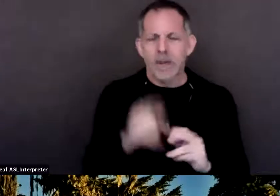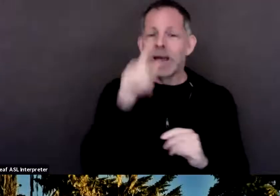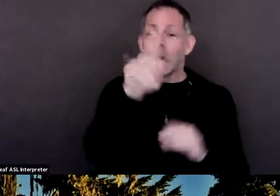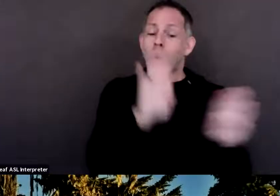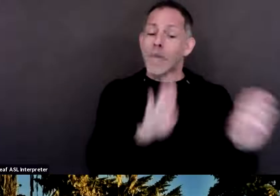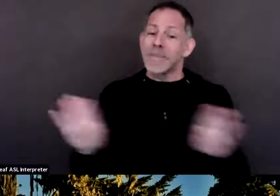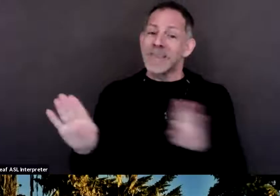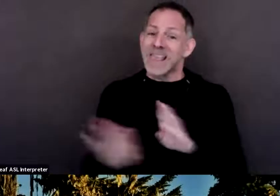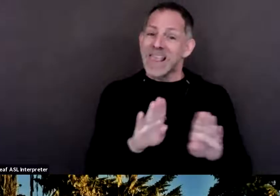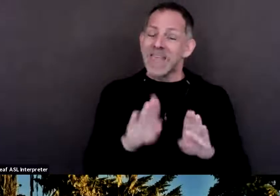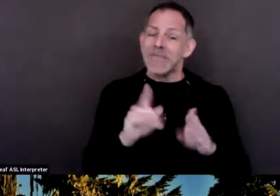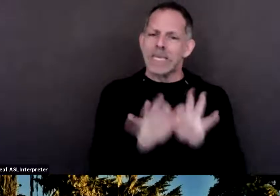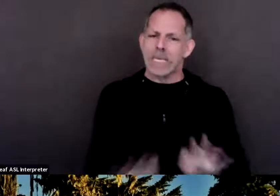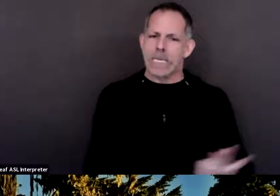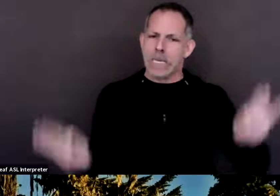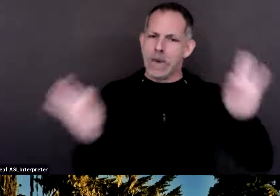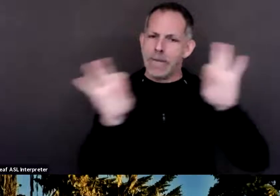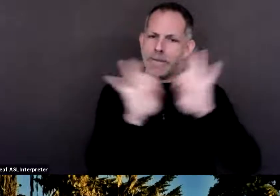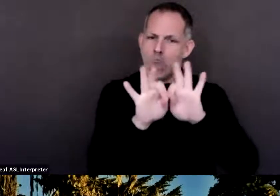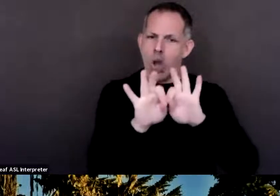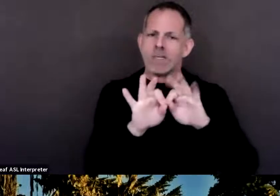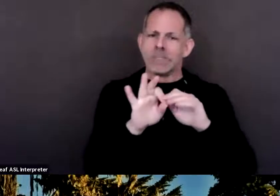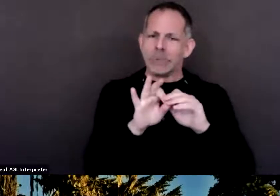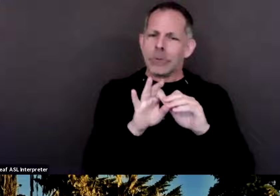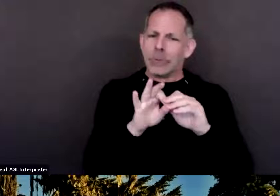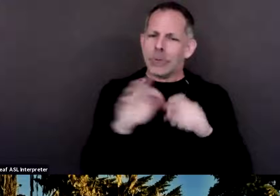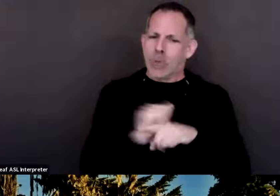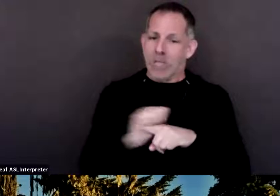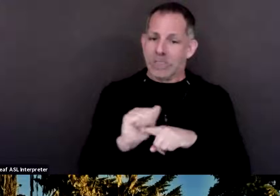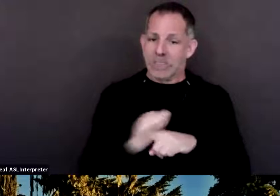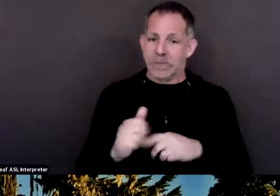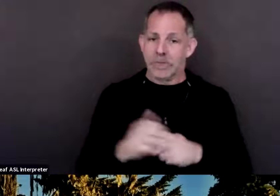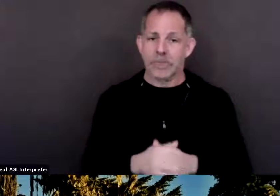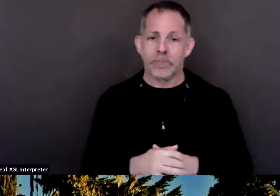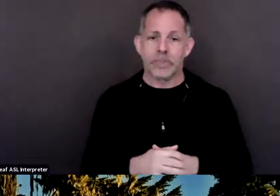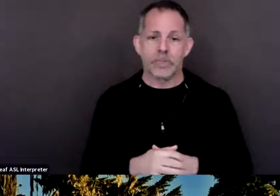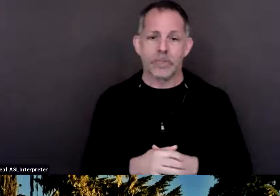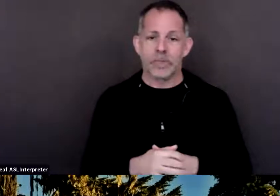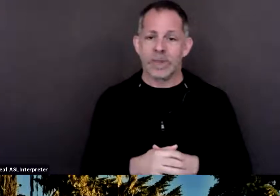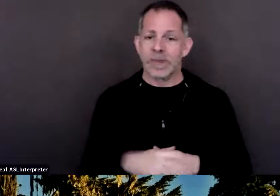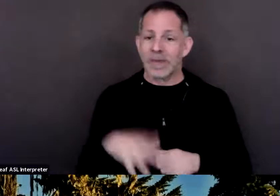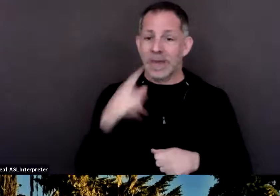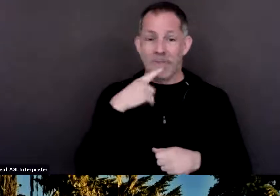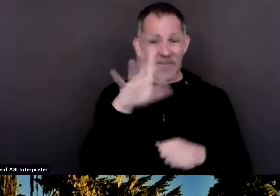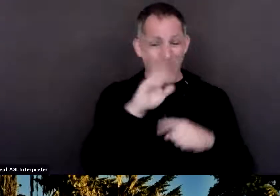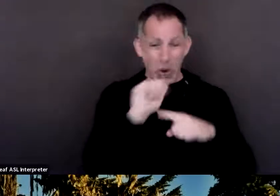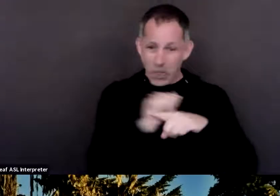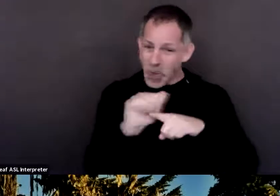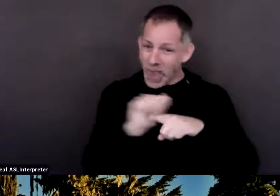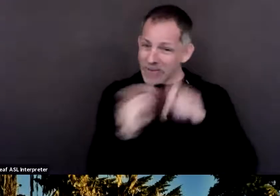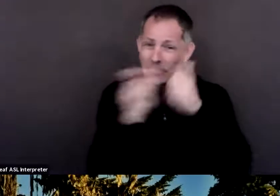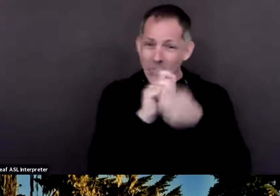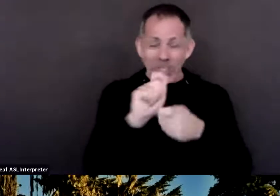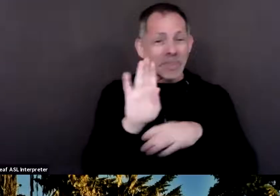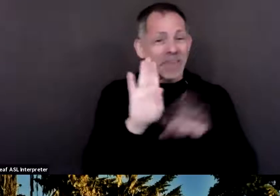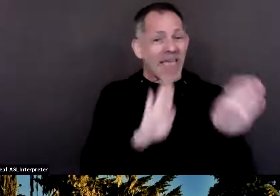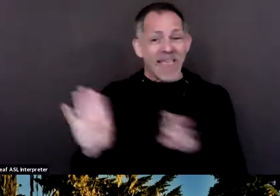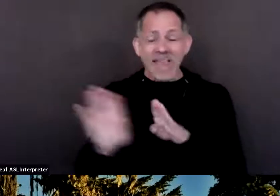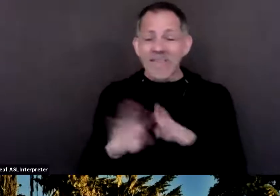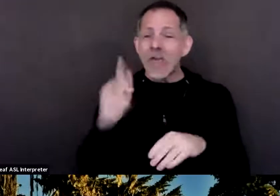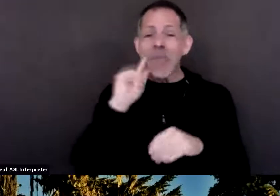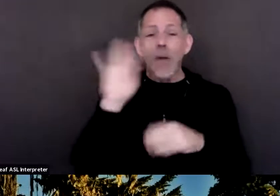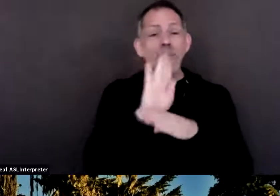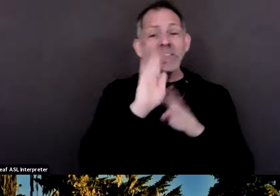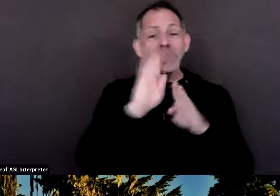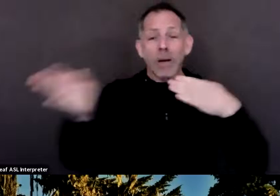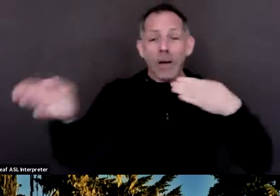economy and other aspects of the community and public life. So going back a phase is painful and carries a heavy toll for